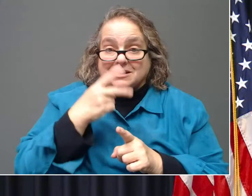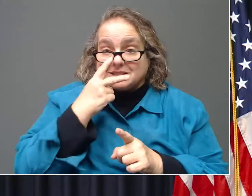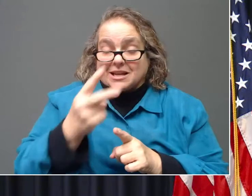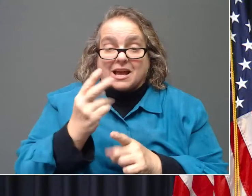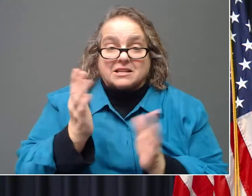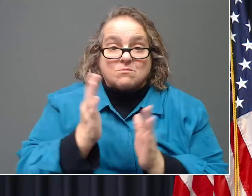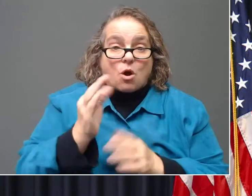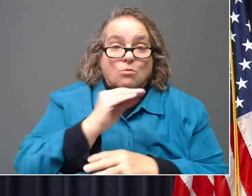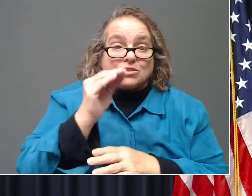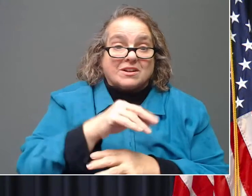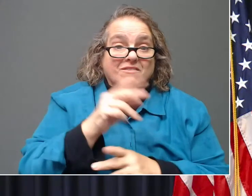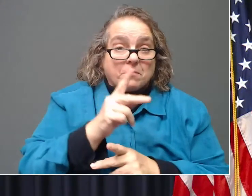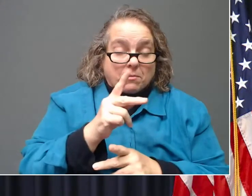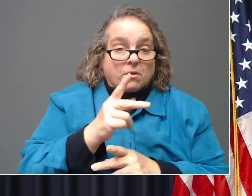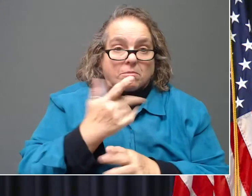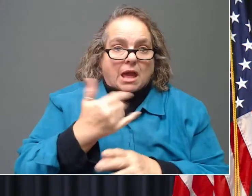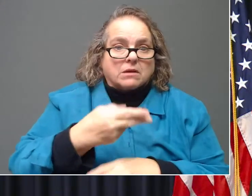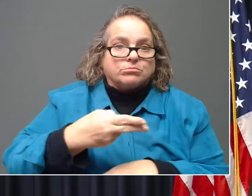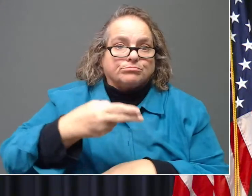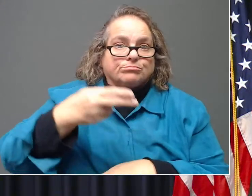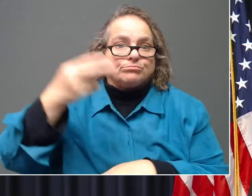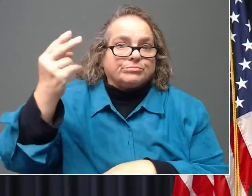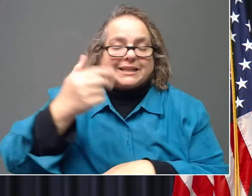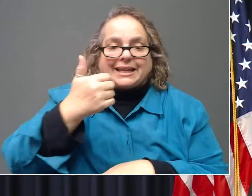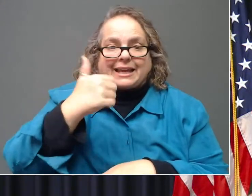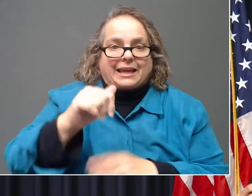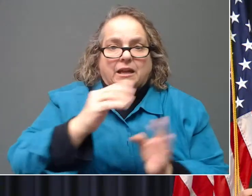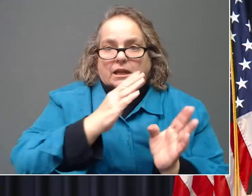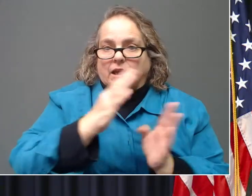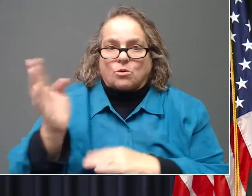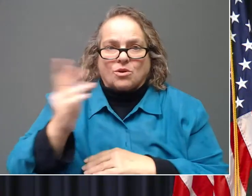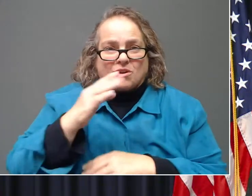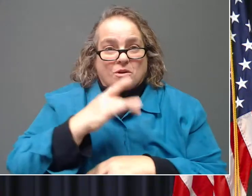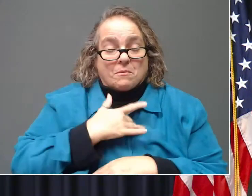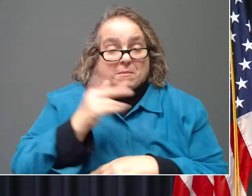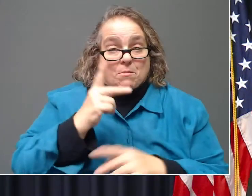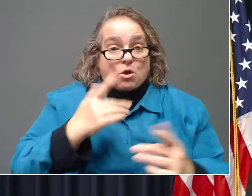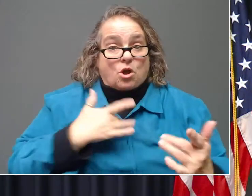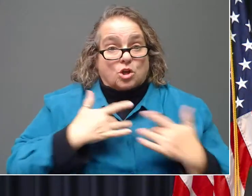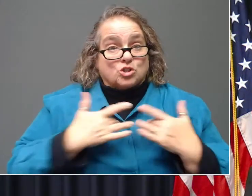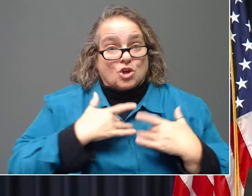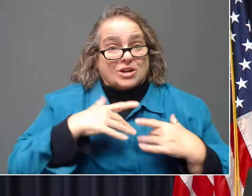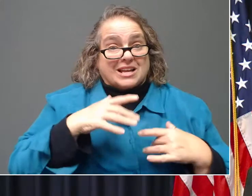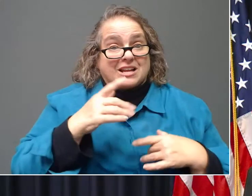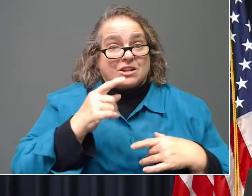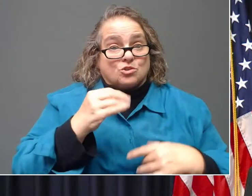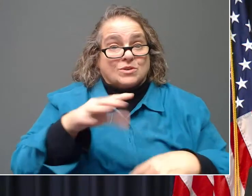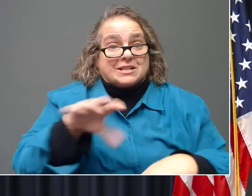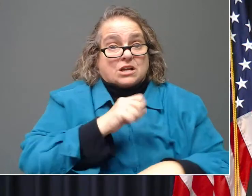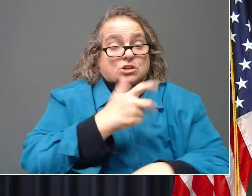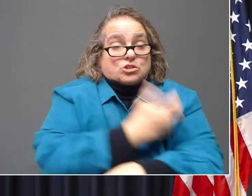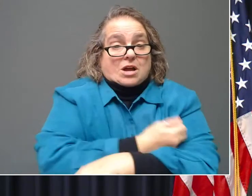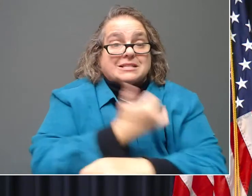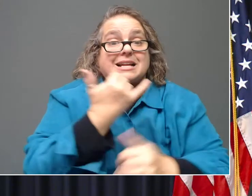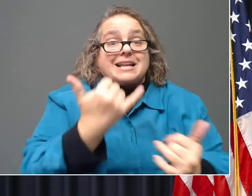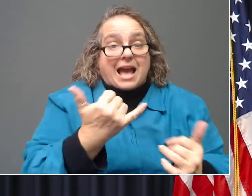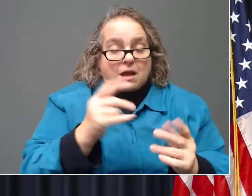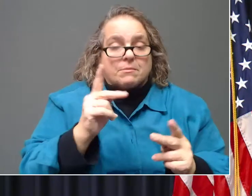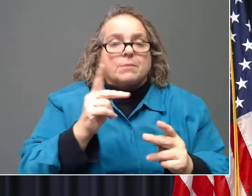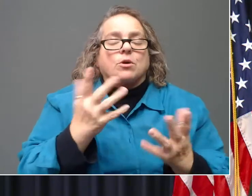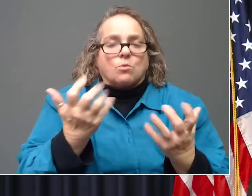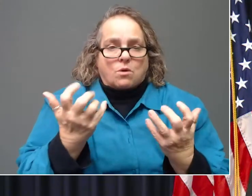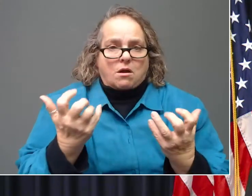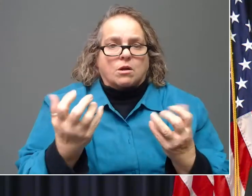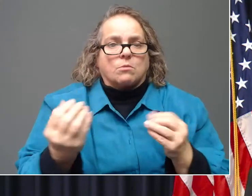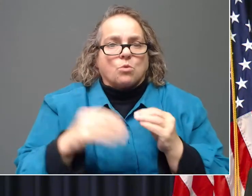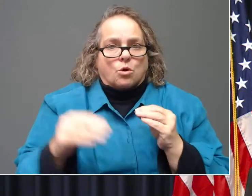of pick any demographic that was worried about taking it. The very largest portion of every demographic now